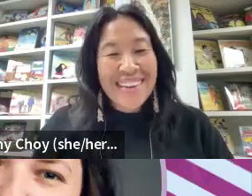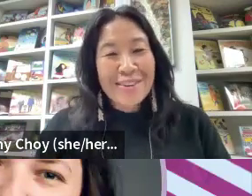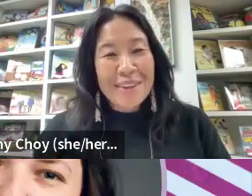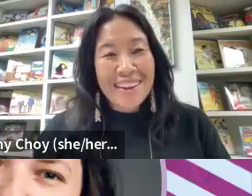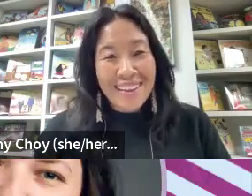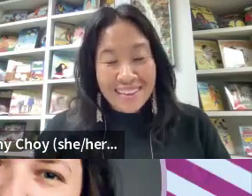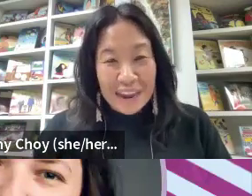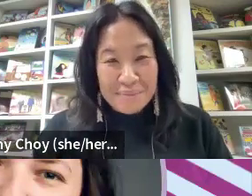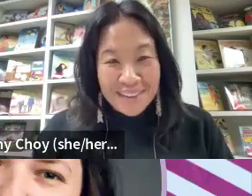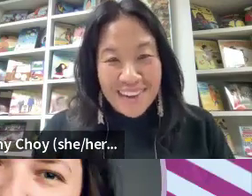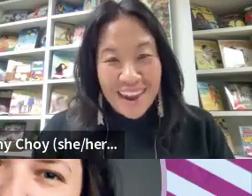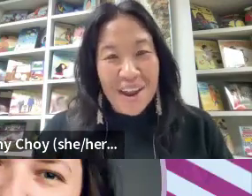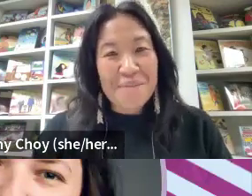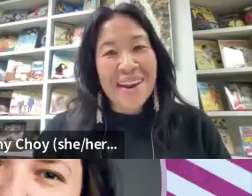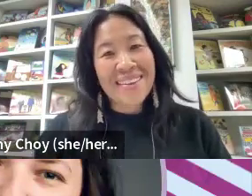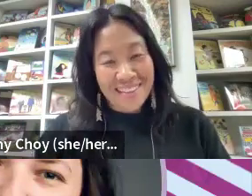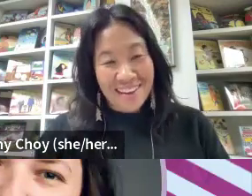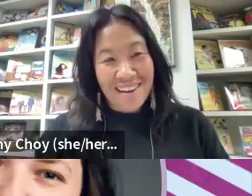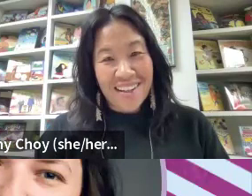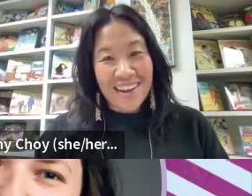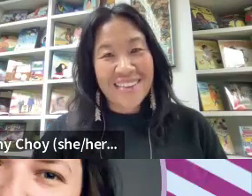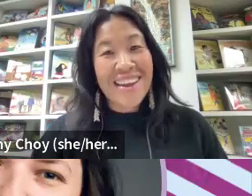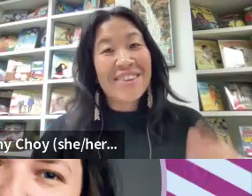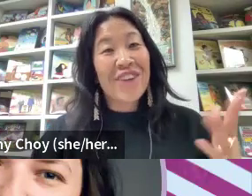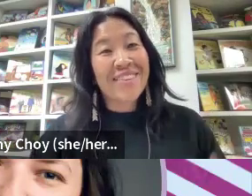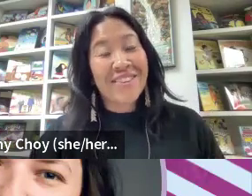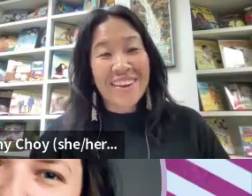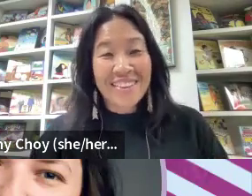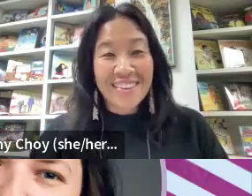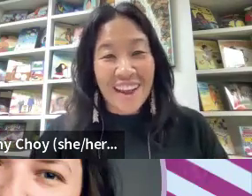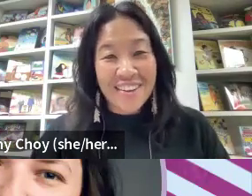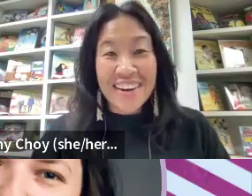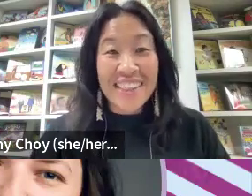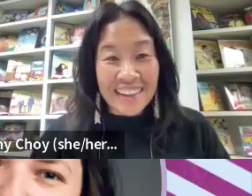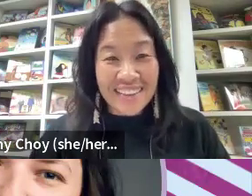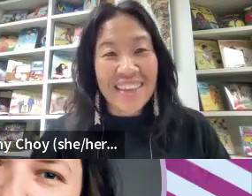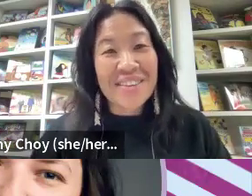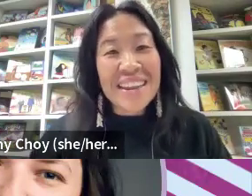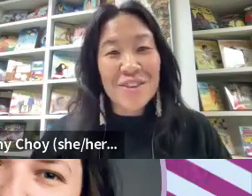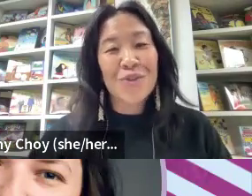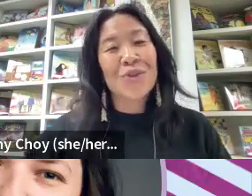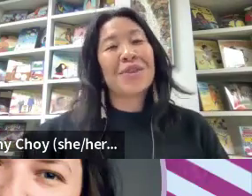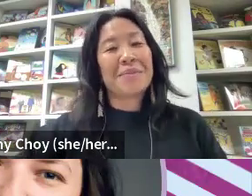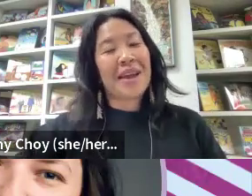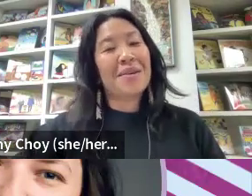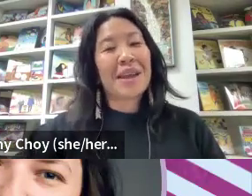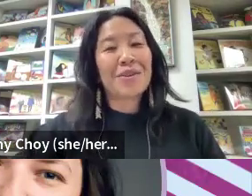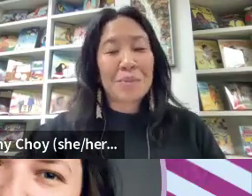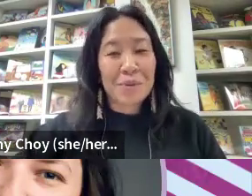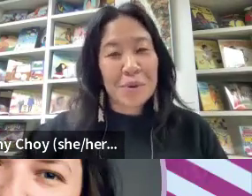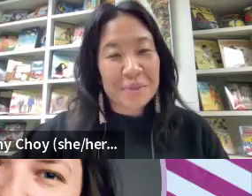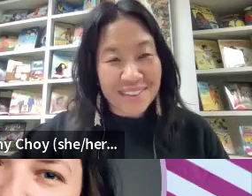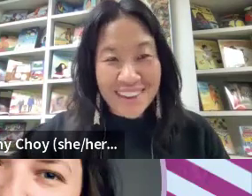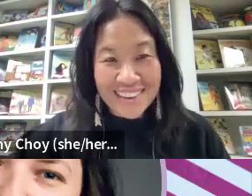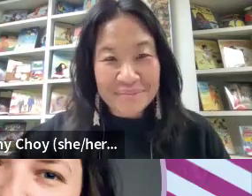background. Speaking alongside me today are my excellent colleagues, Jen, Shaughnessy, Sasha, and Elise. They'll each introduce themselves as